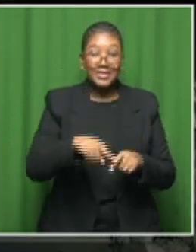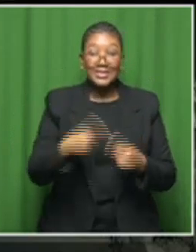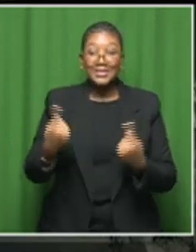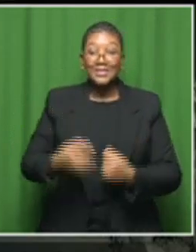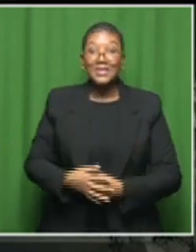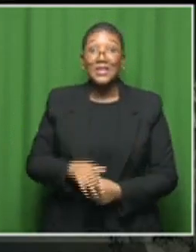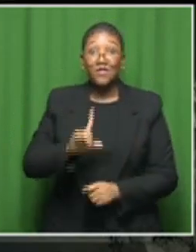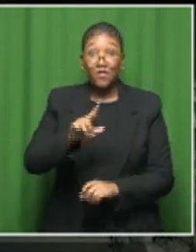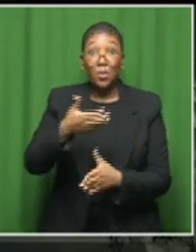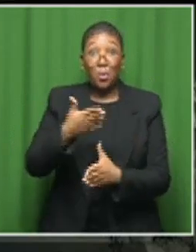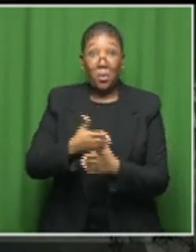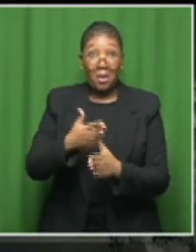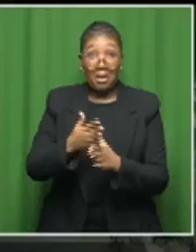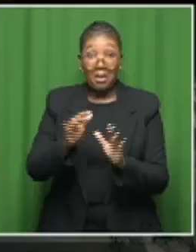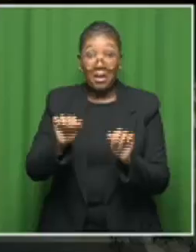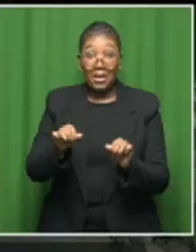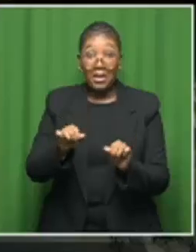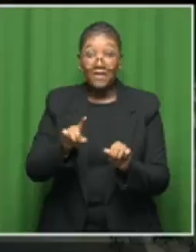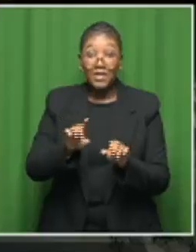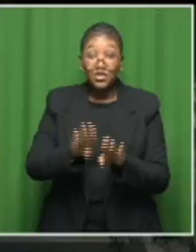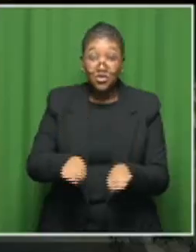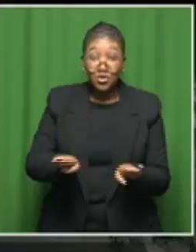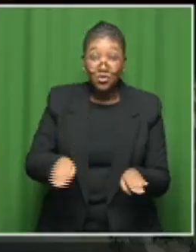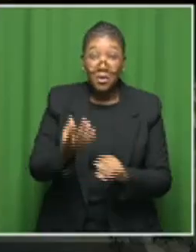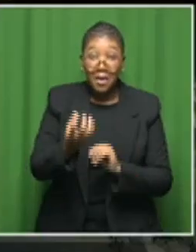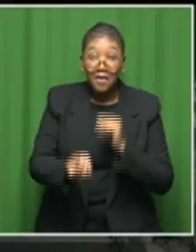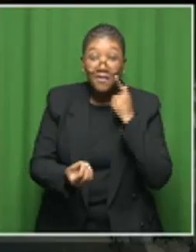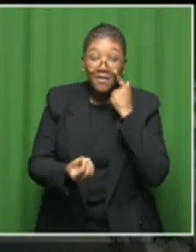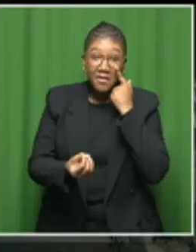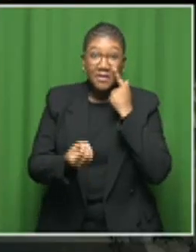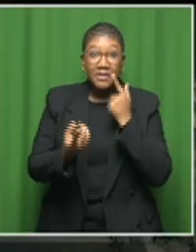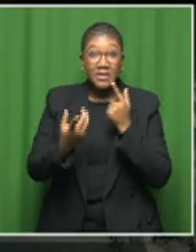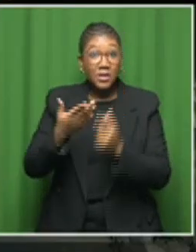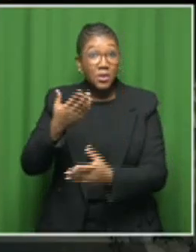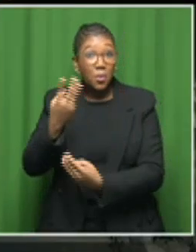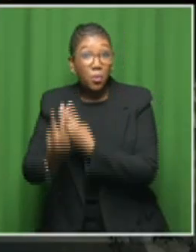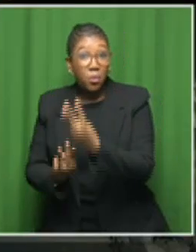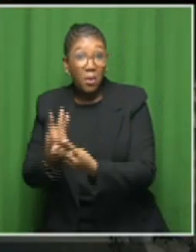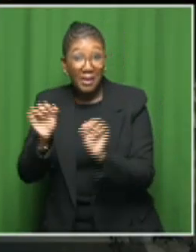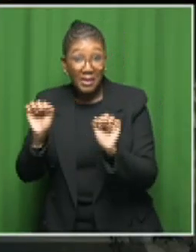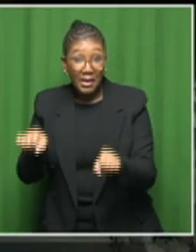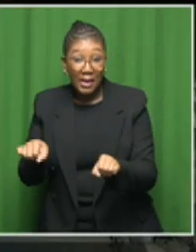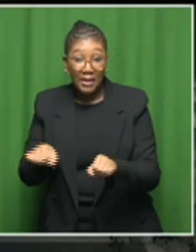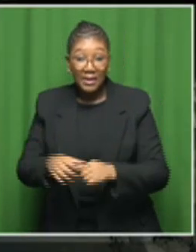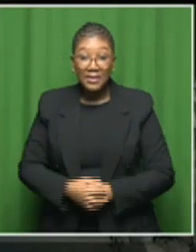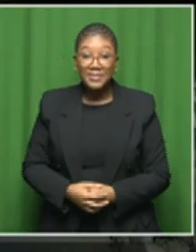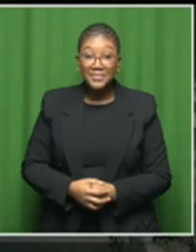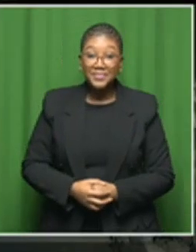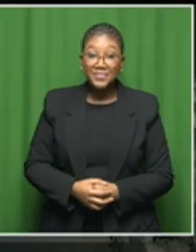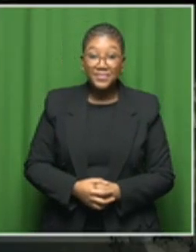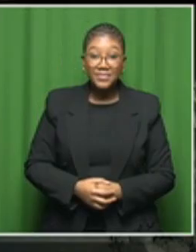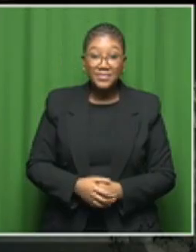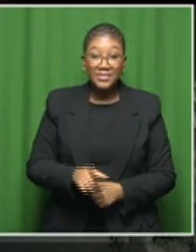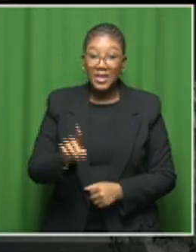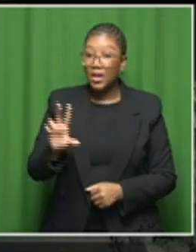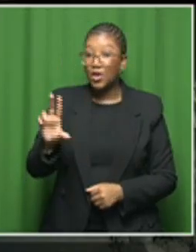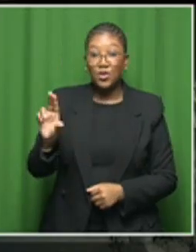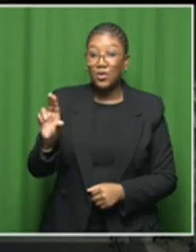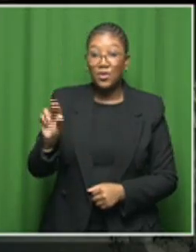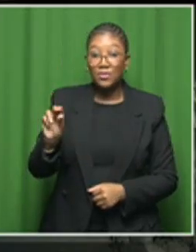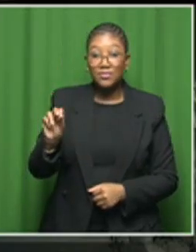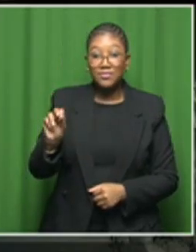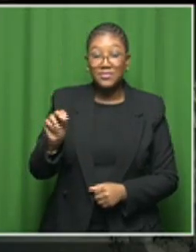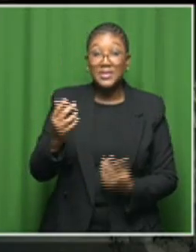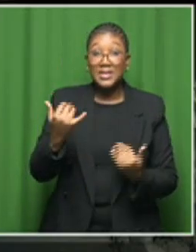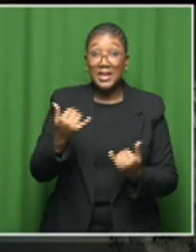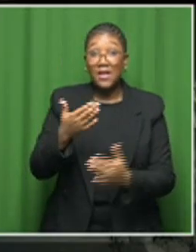I can't imagine having children is something that's possible either. No. So I had to actually